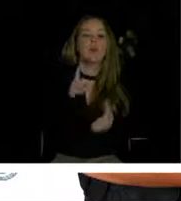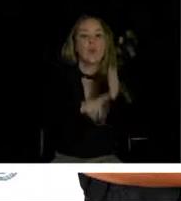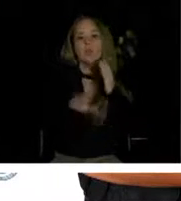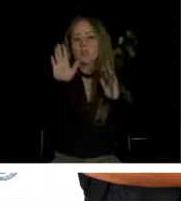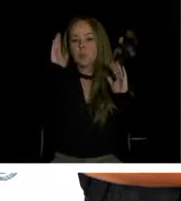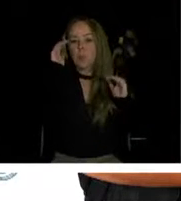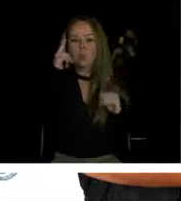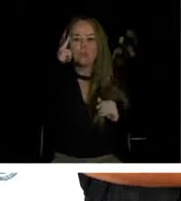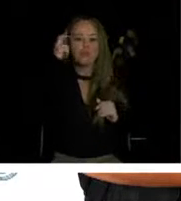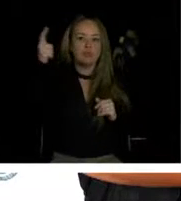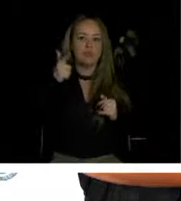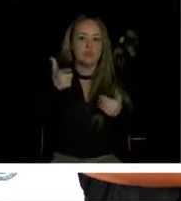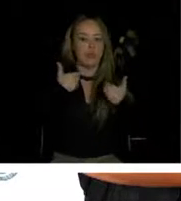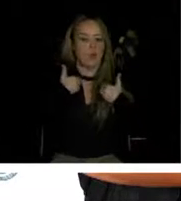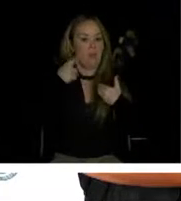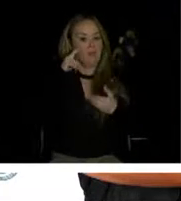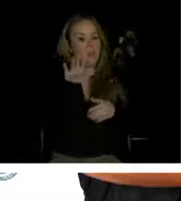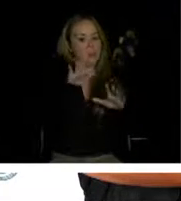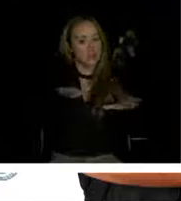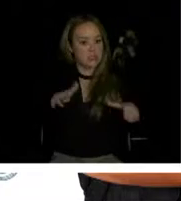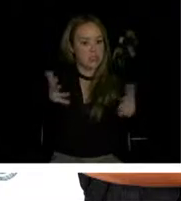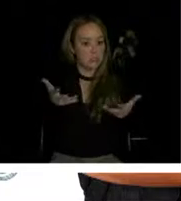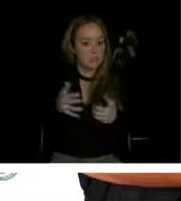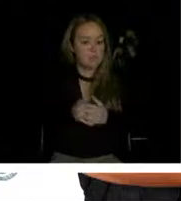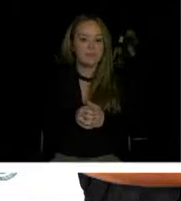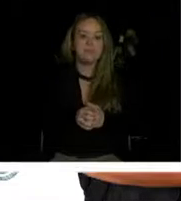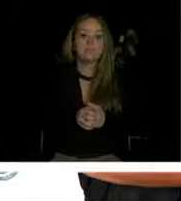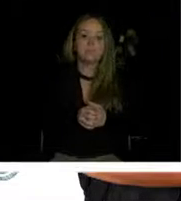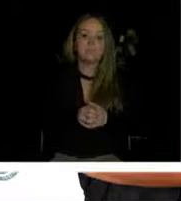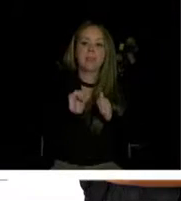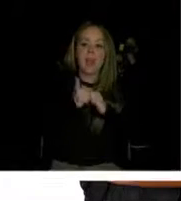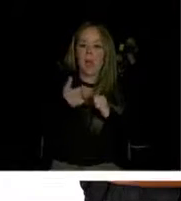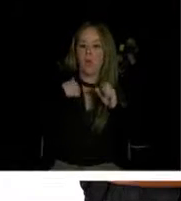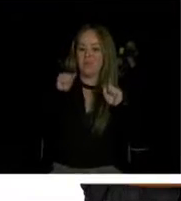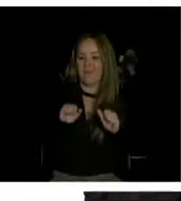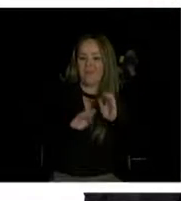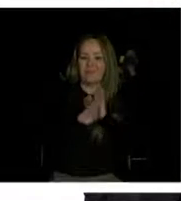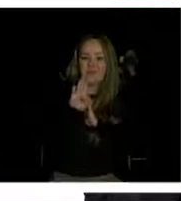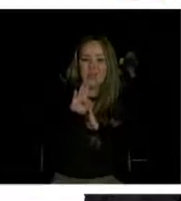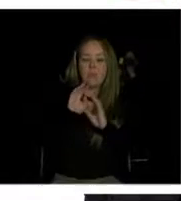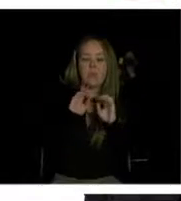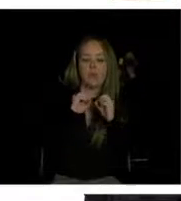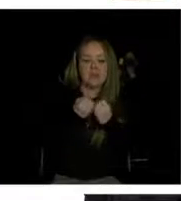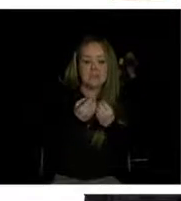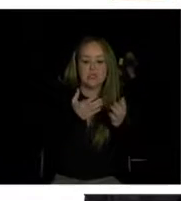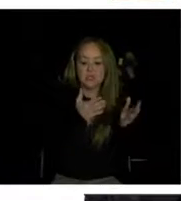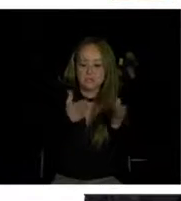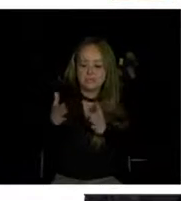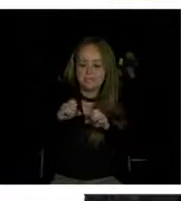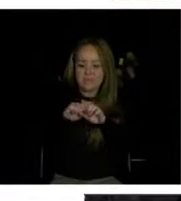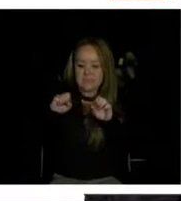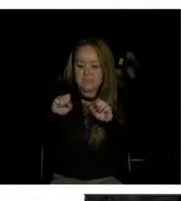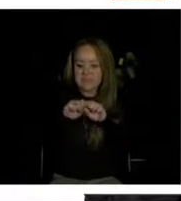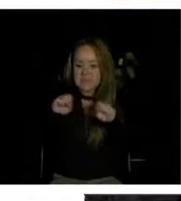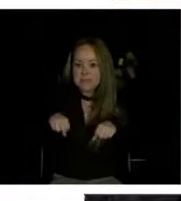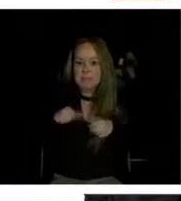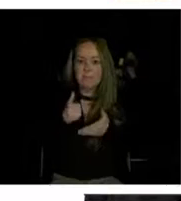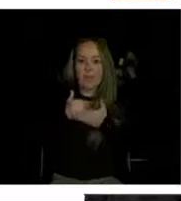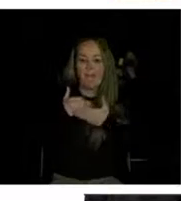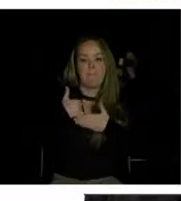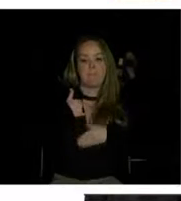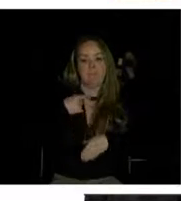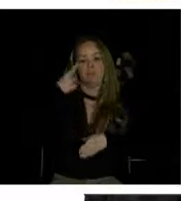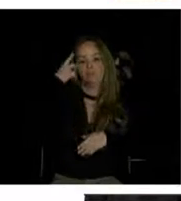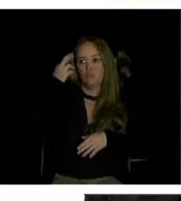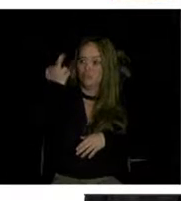hopes and dreams that you have for your children? And how can we develop an organization and a system that helps us realize